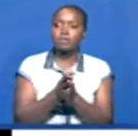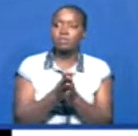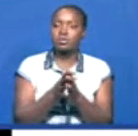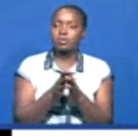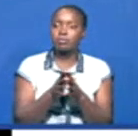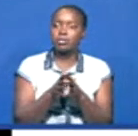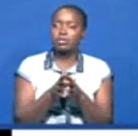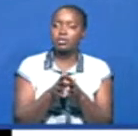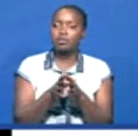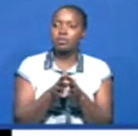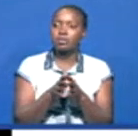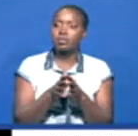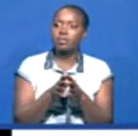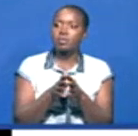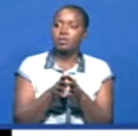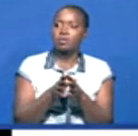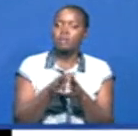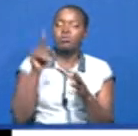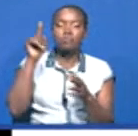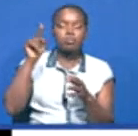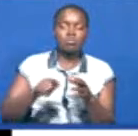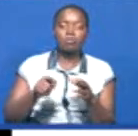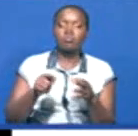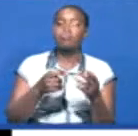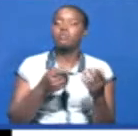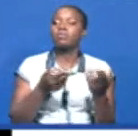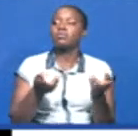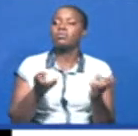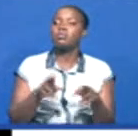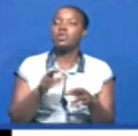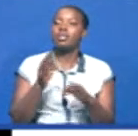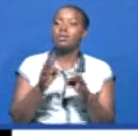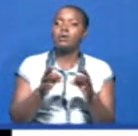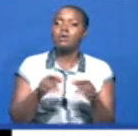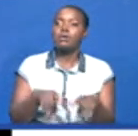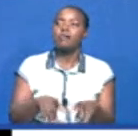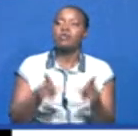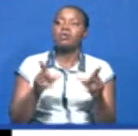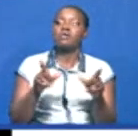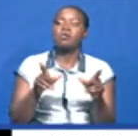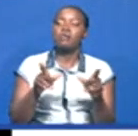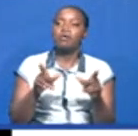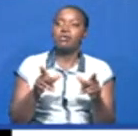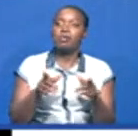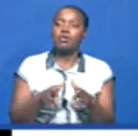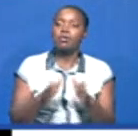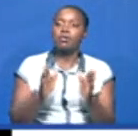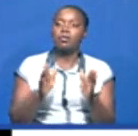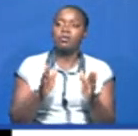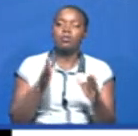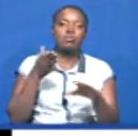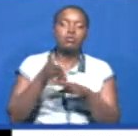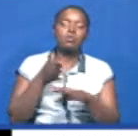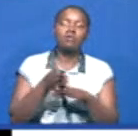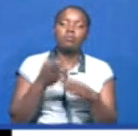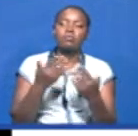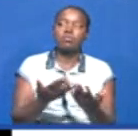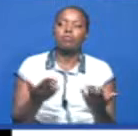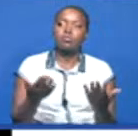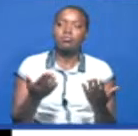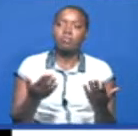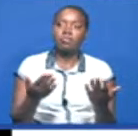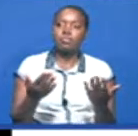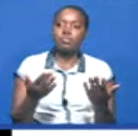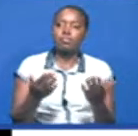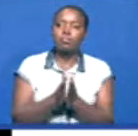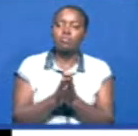2022. Ladies and gentlemen, this cannot happen if we let and allow counterfeiting and illicit